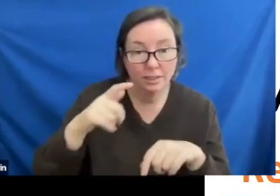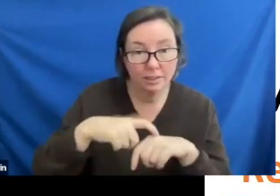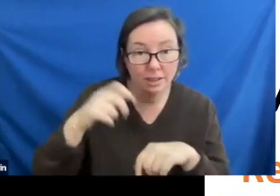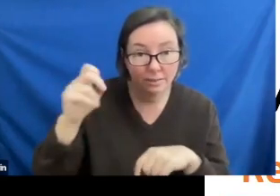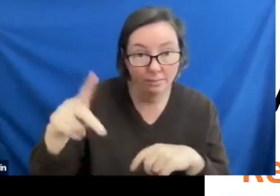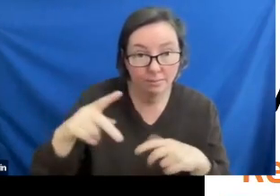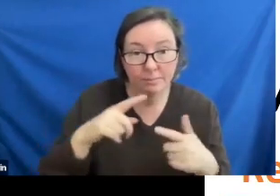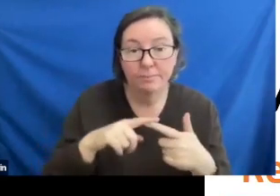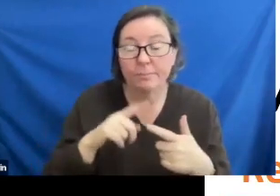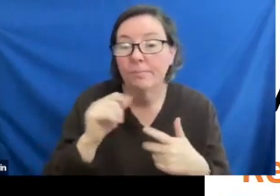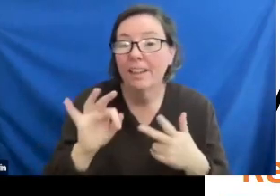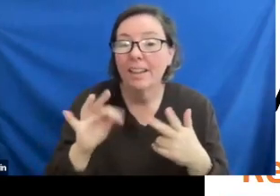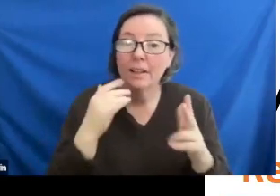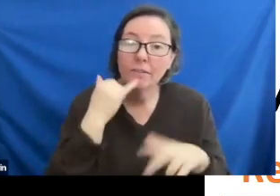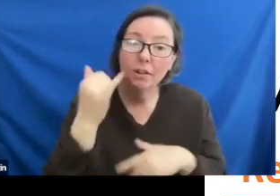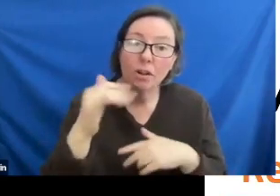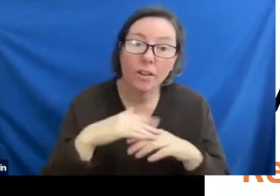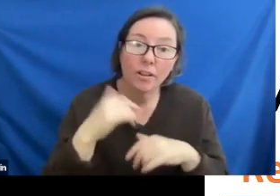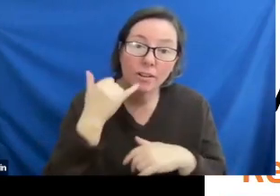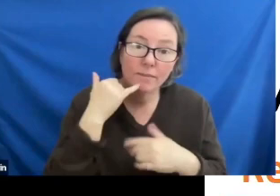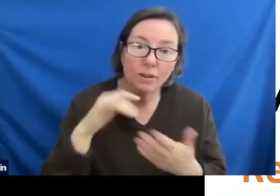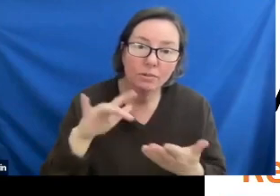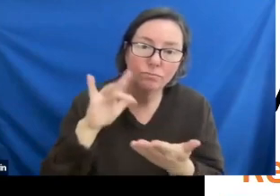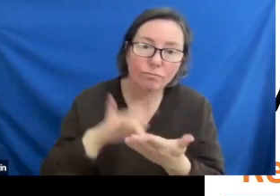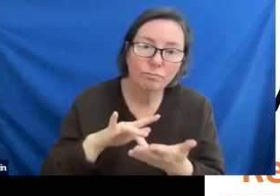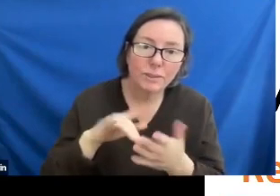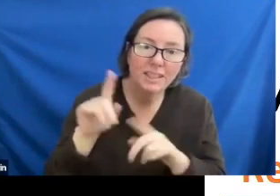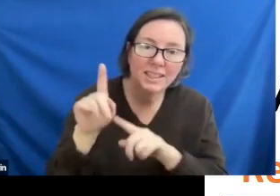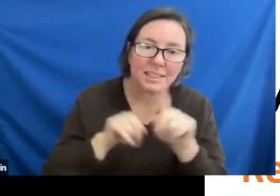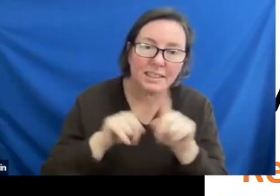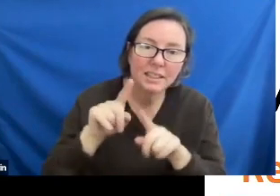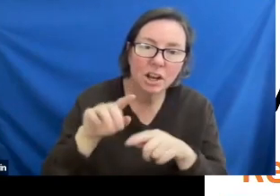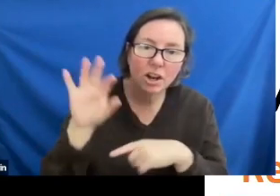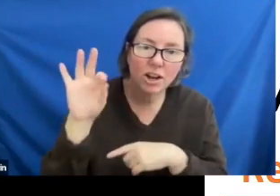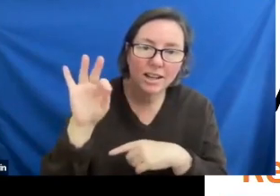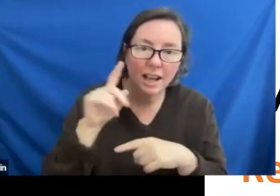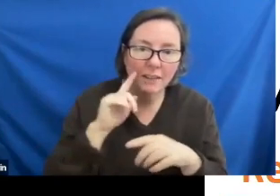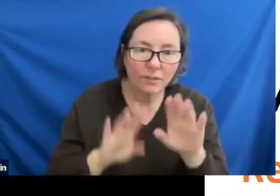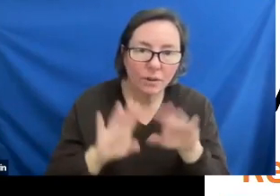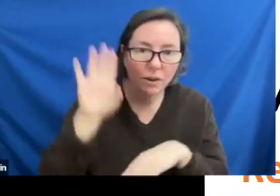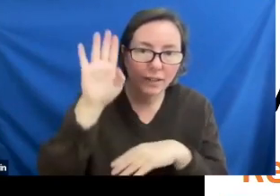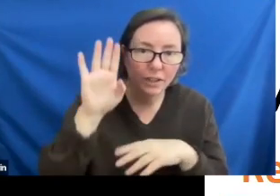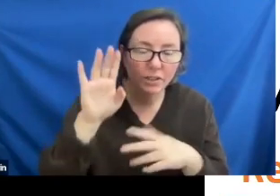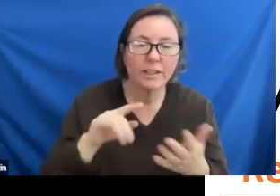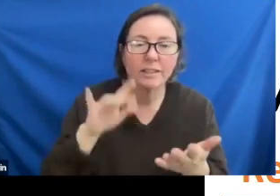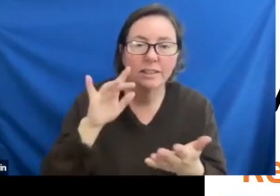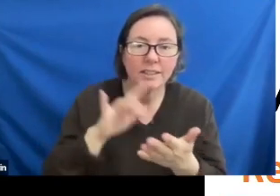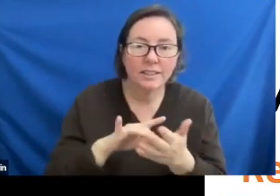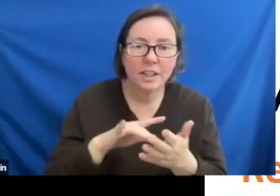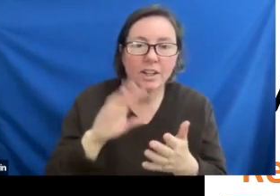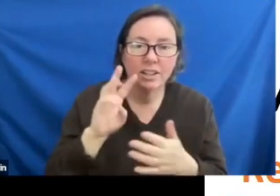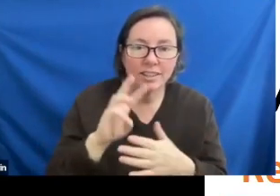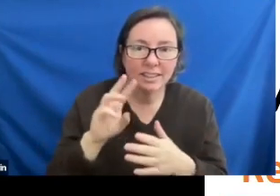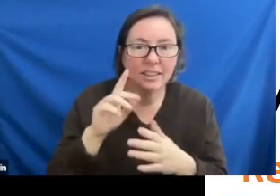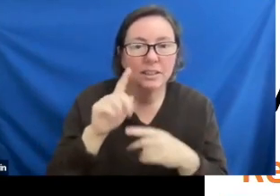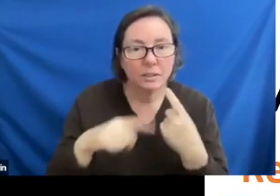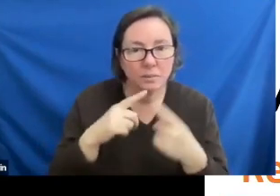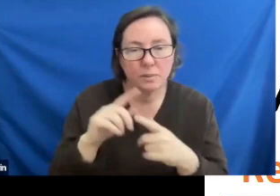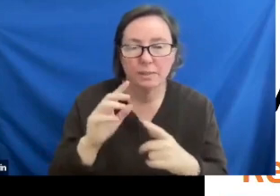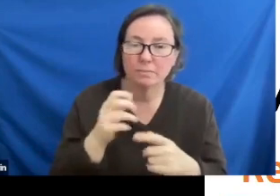in, you can use *9 to raise your hand and *6 to unmute your mic when we give you those